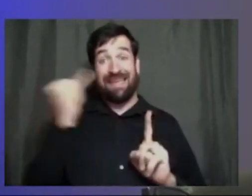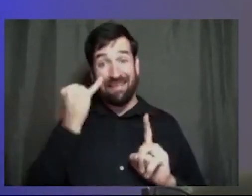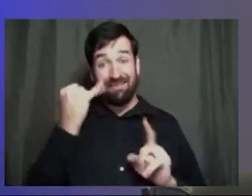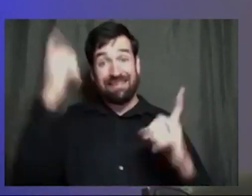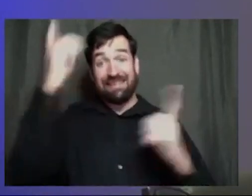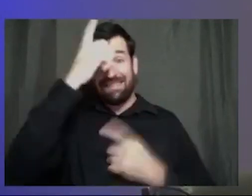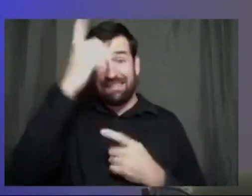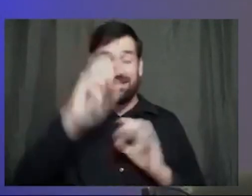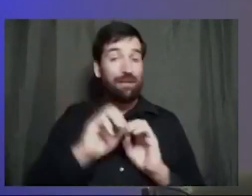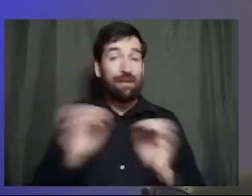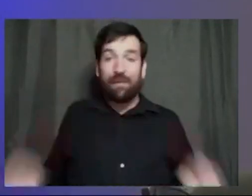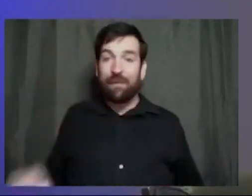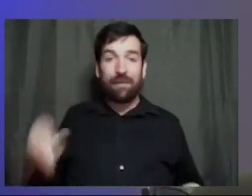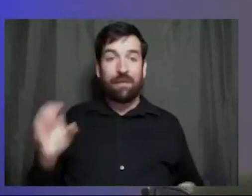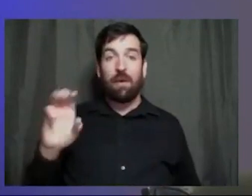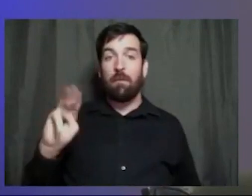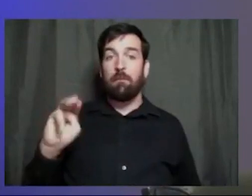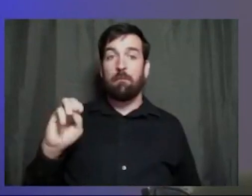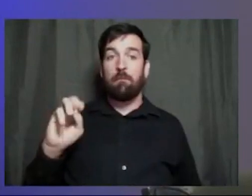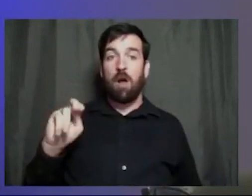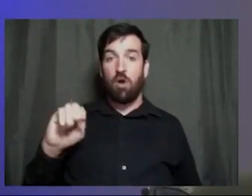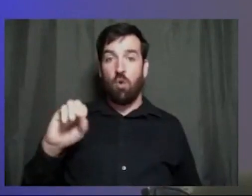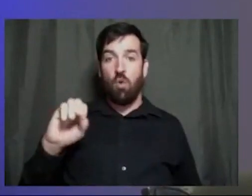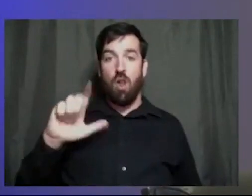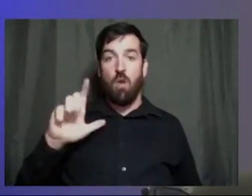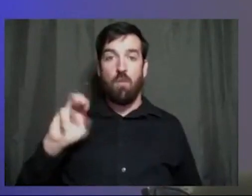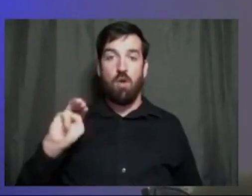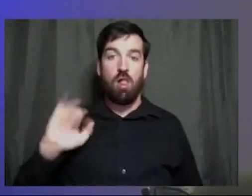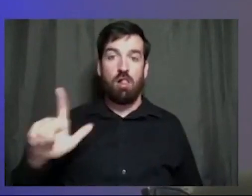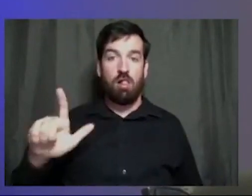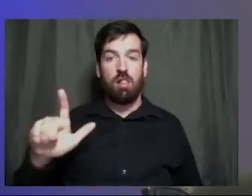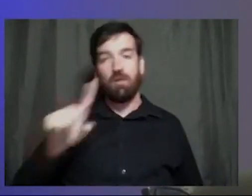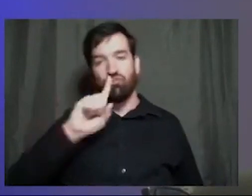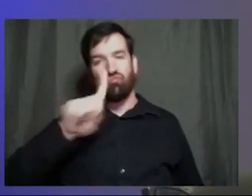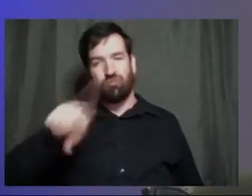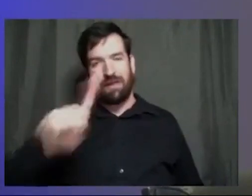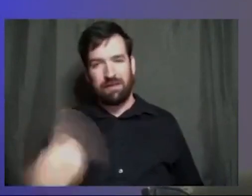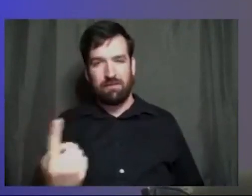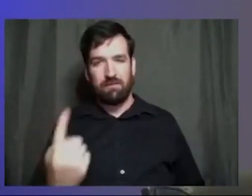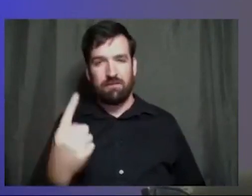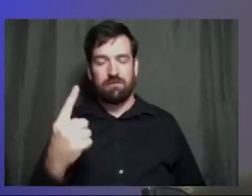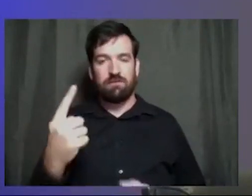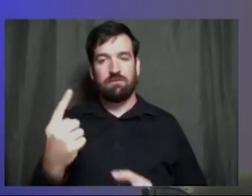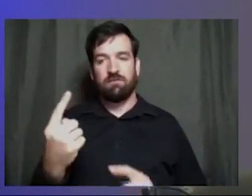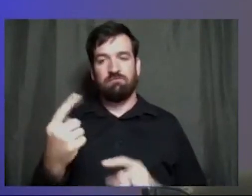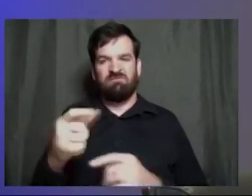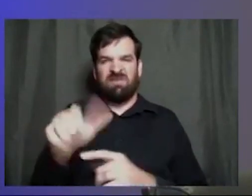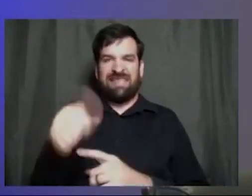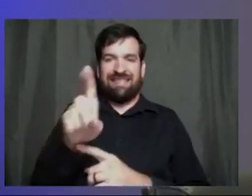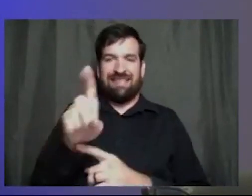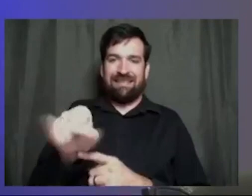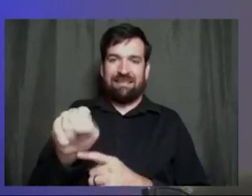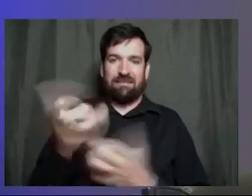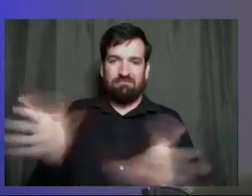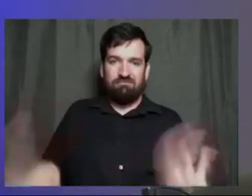monoclonal antibodies, just the infection itself, then you really only have to wait until you get out of isolation, so 10 days. So as soon as